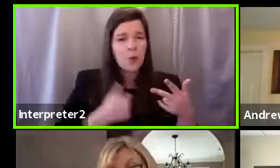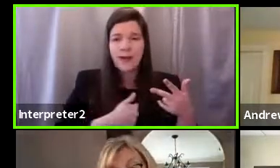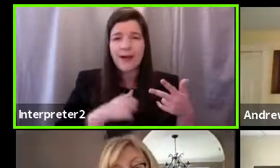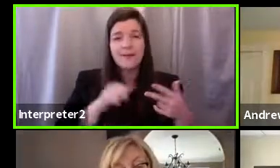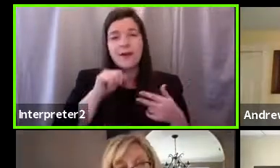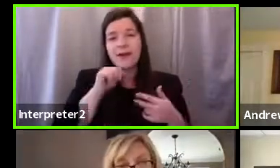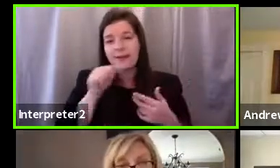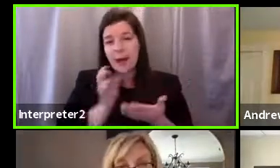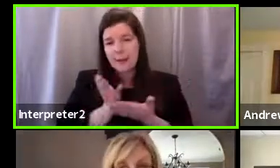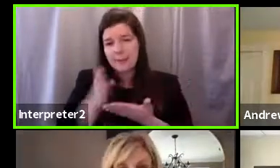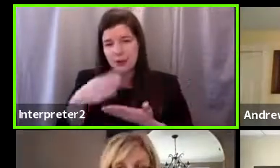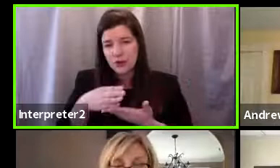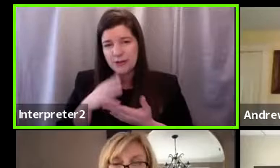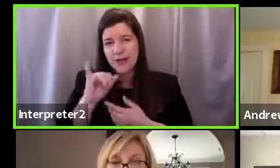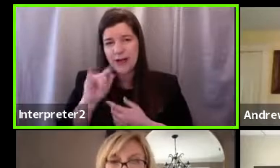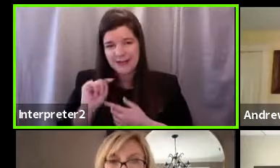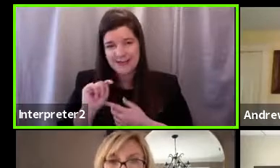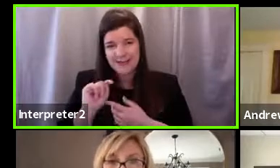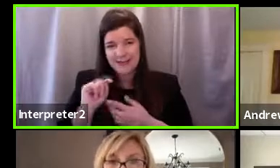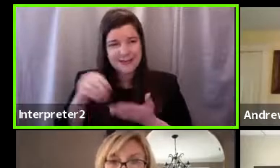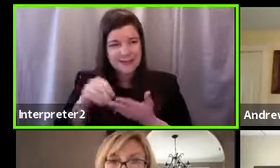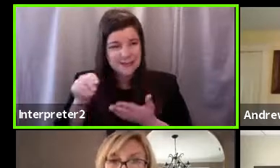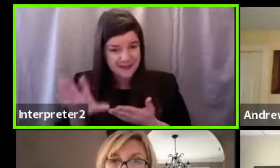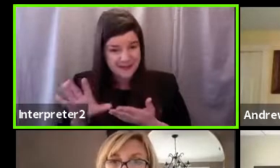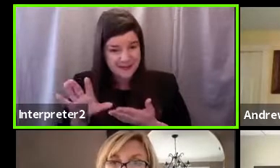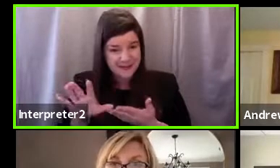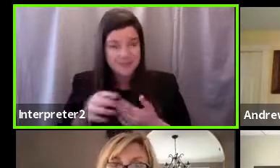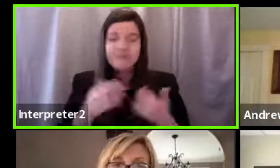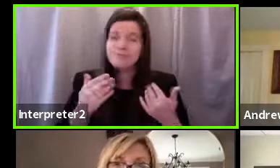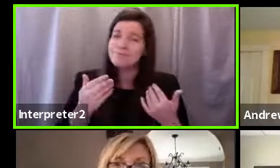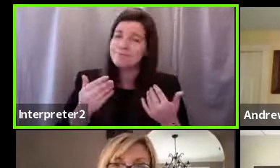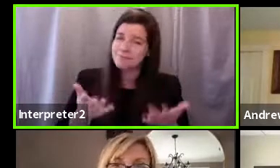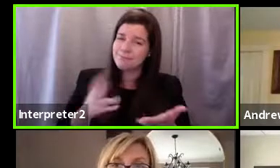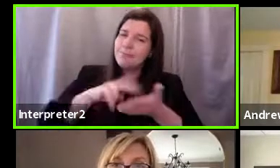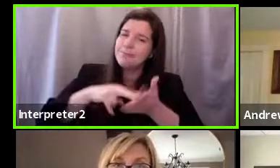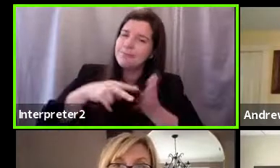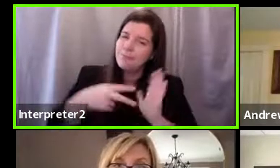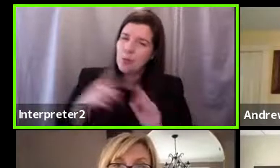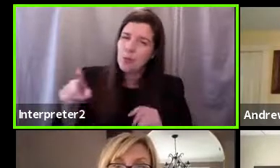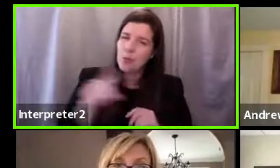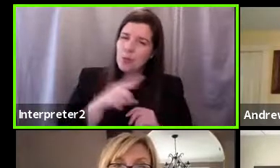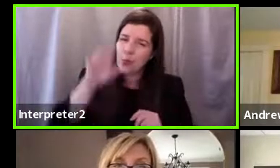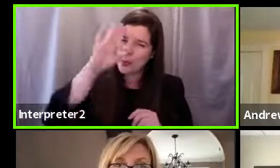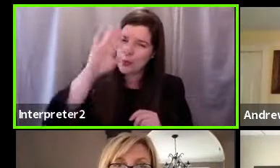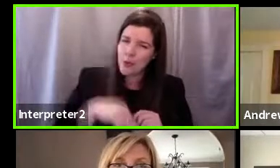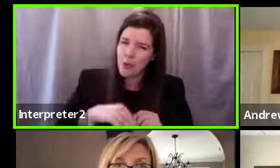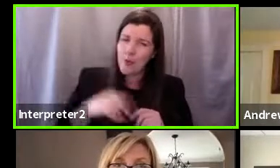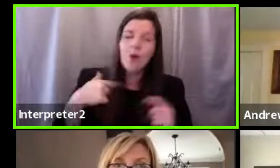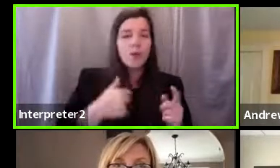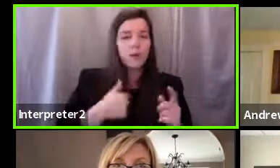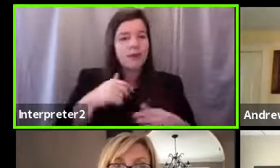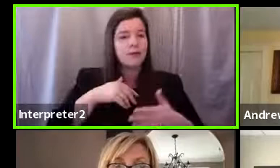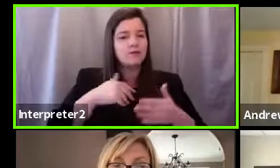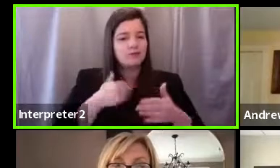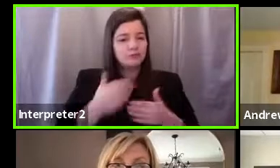IT expenses. Well, as you know, there is, it's in the making to actually develop